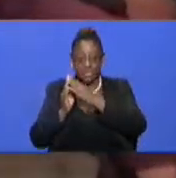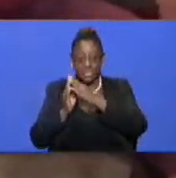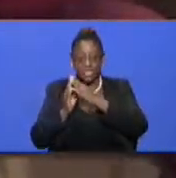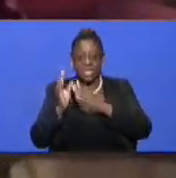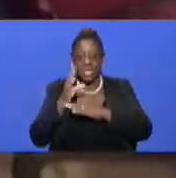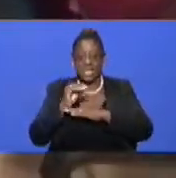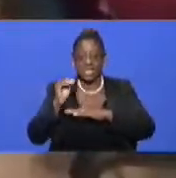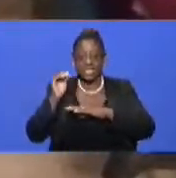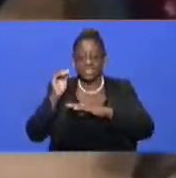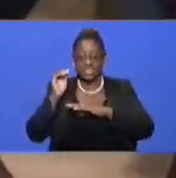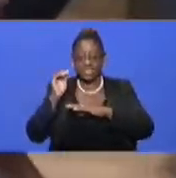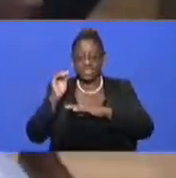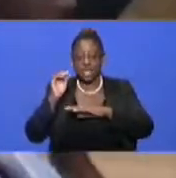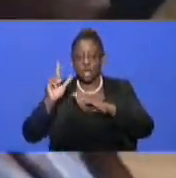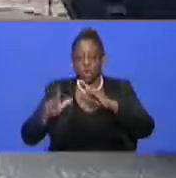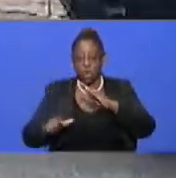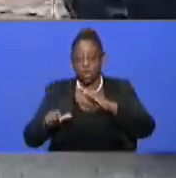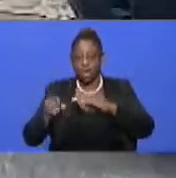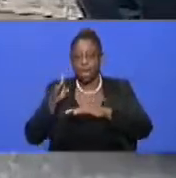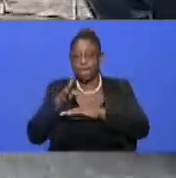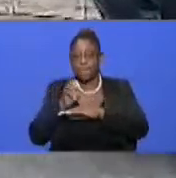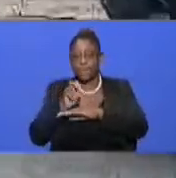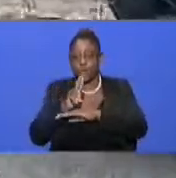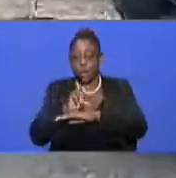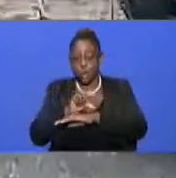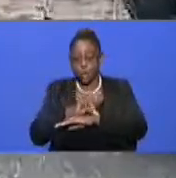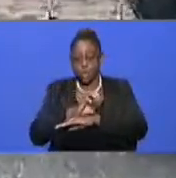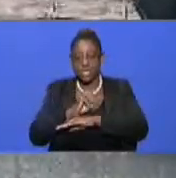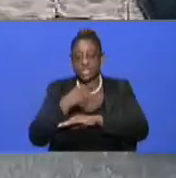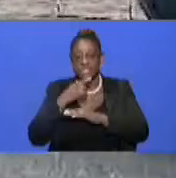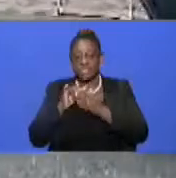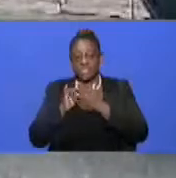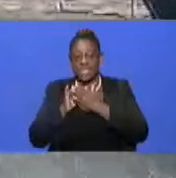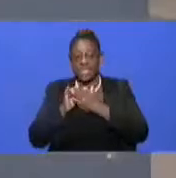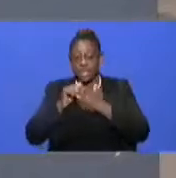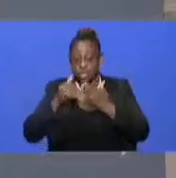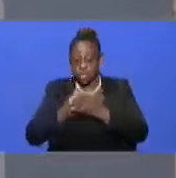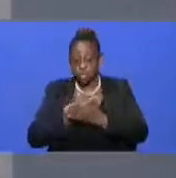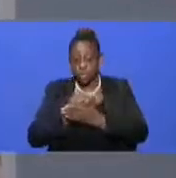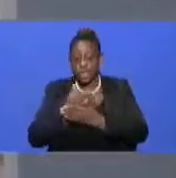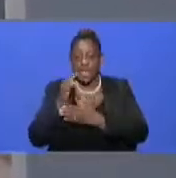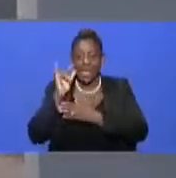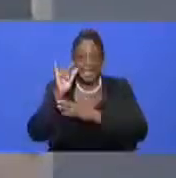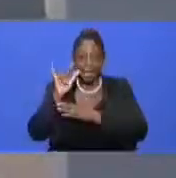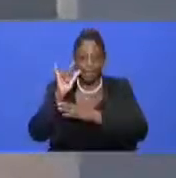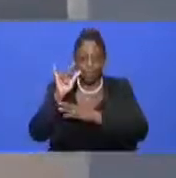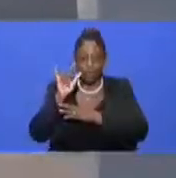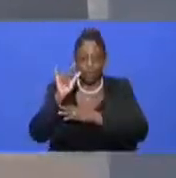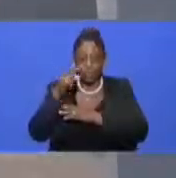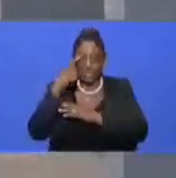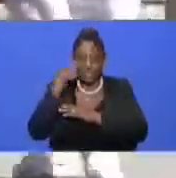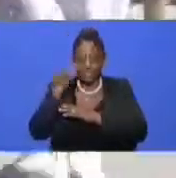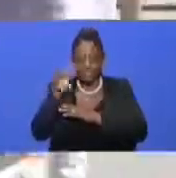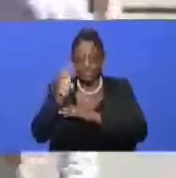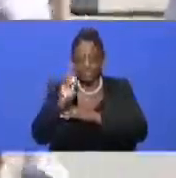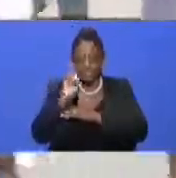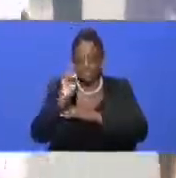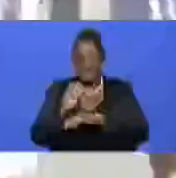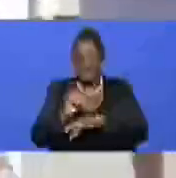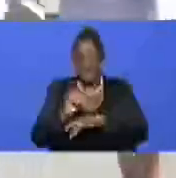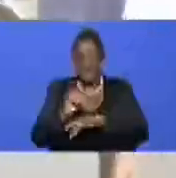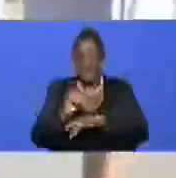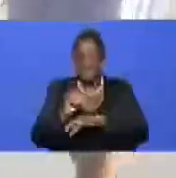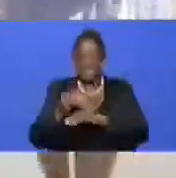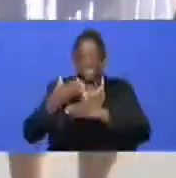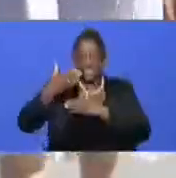City of Praise in Lower Bogue, Eleuthera. He says the new airport is being prioritized, noting the Bahamas is 30% ahead of its tourist arrivals